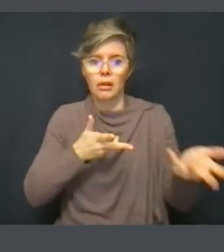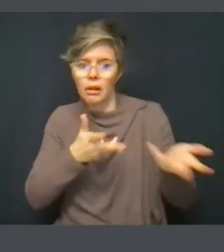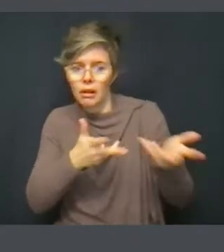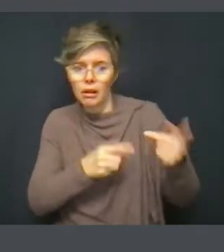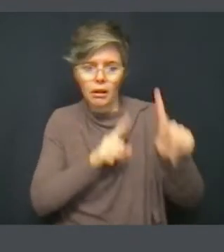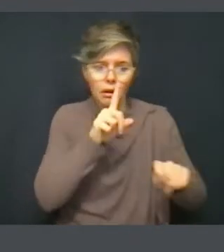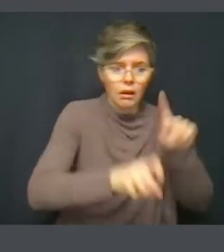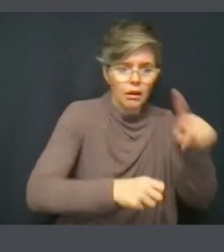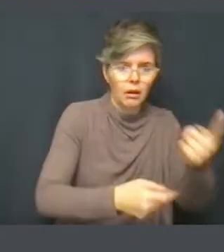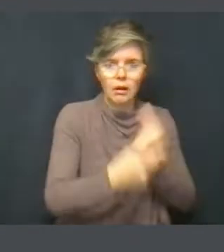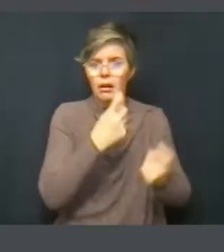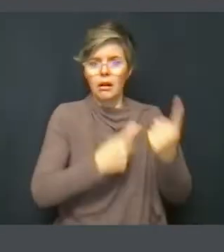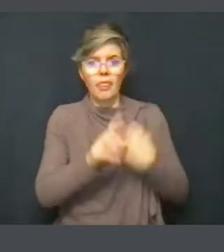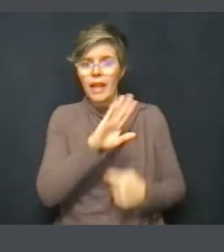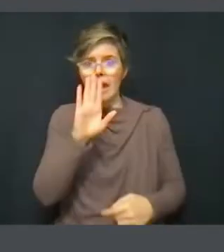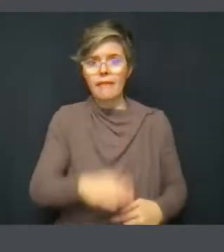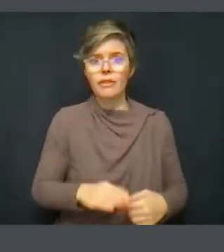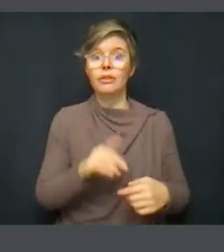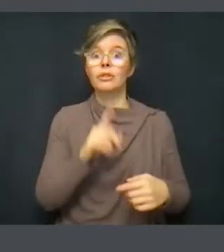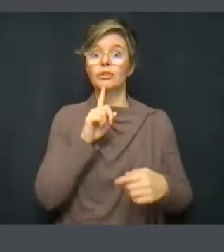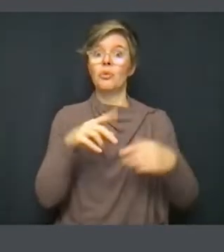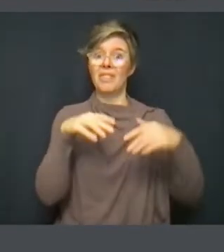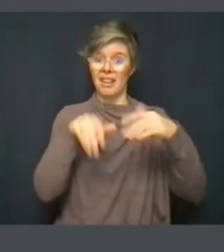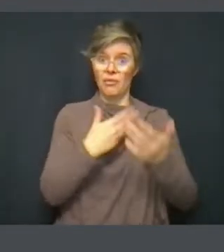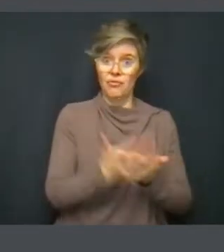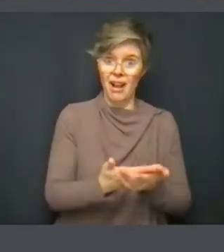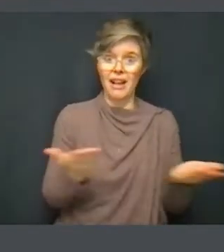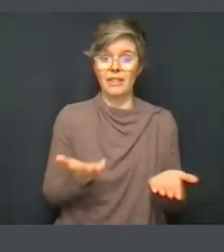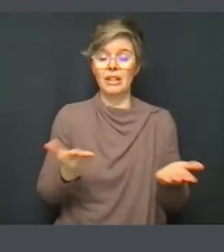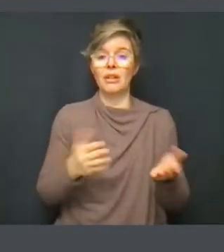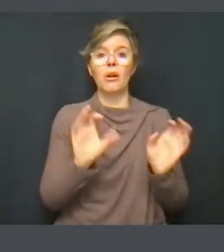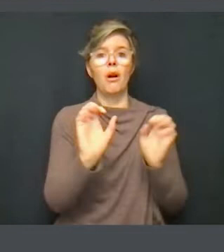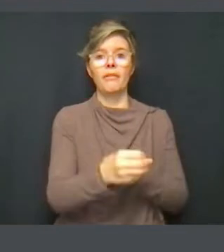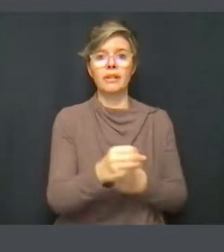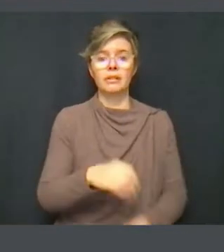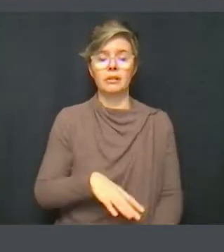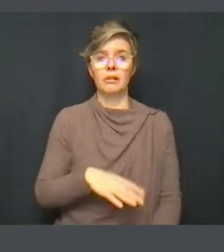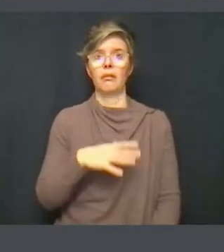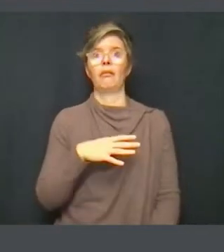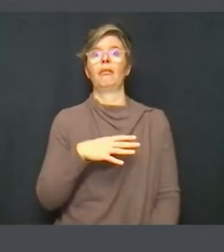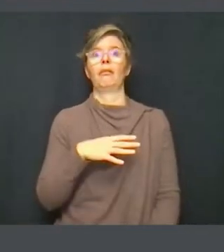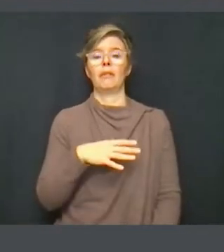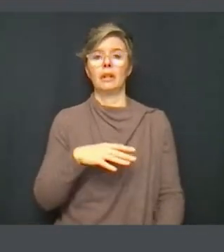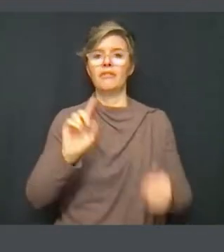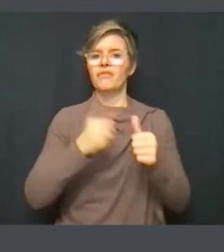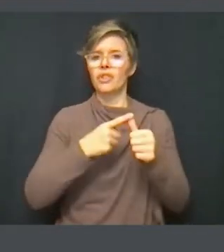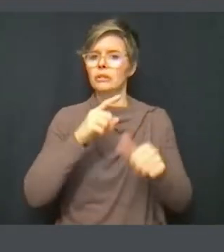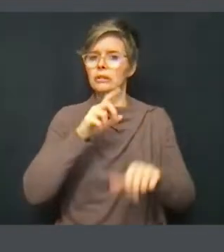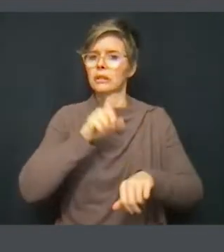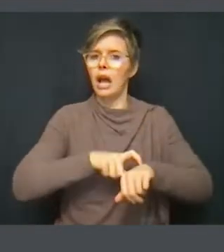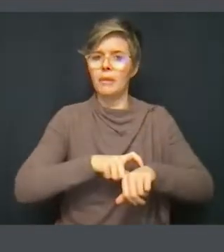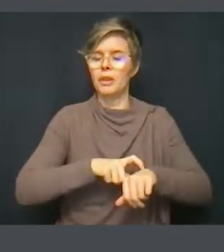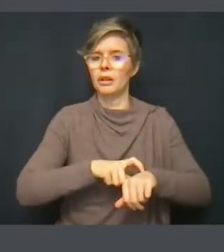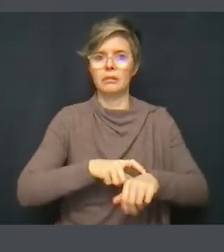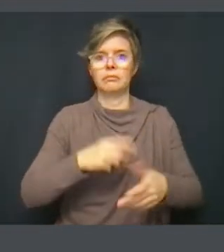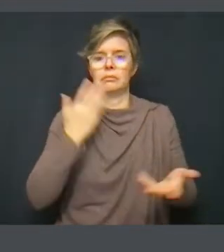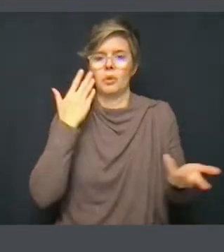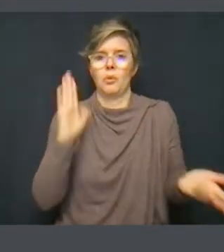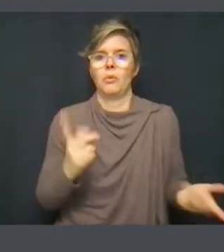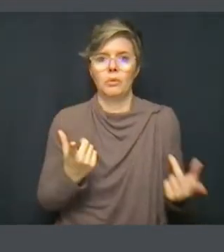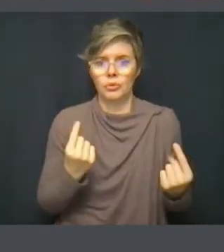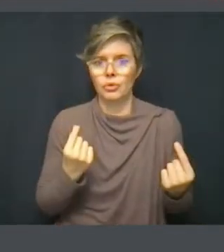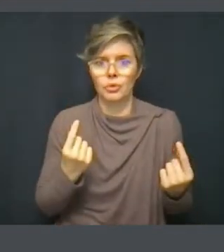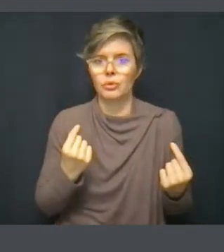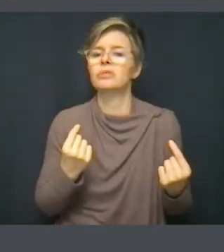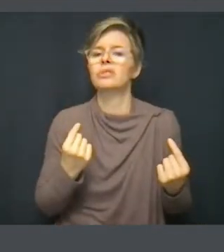maybe like with their parents, right? So it might be a totally foreign interaction for the kid, right? So we need to keep that in mind if when we